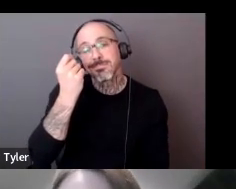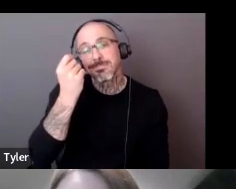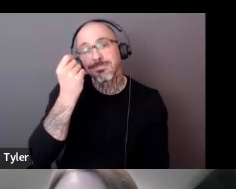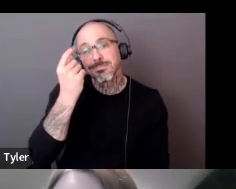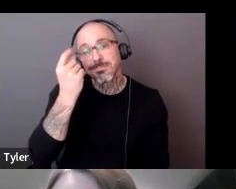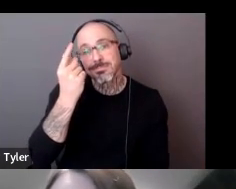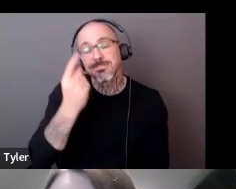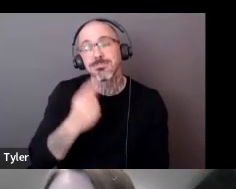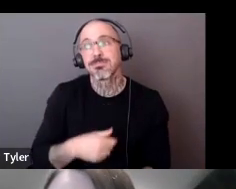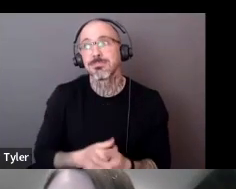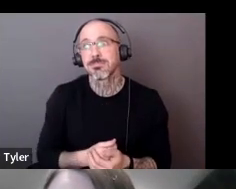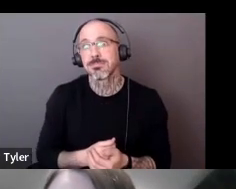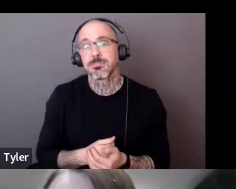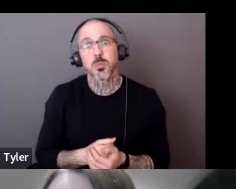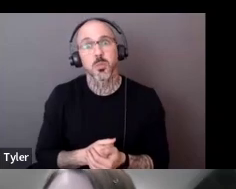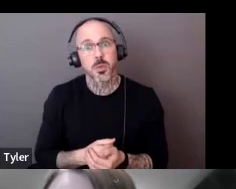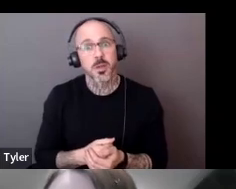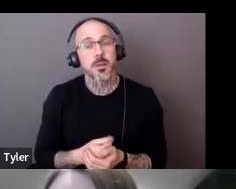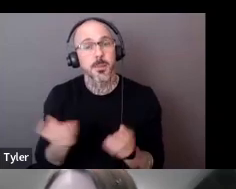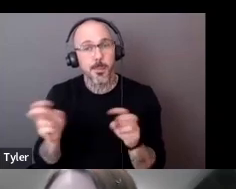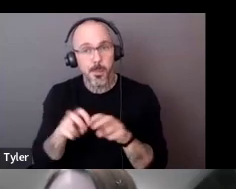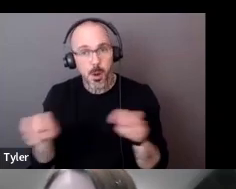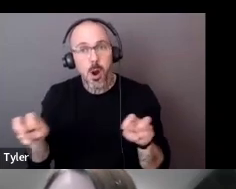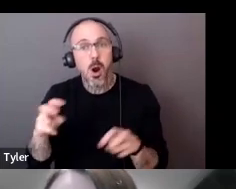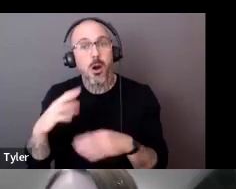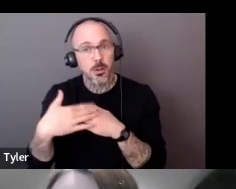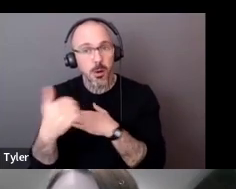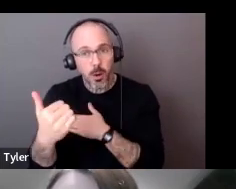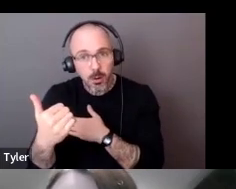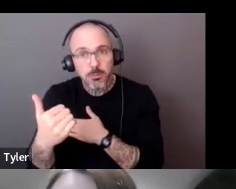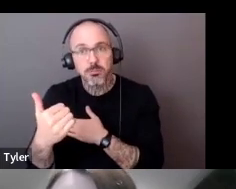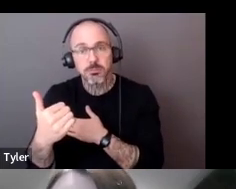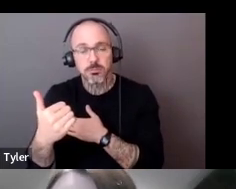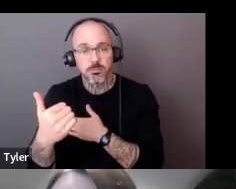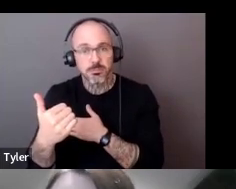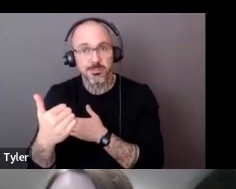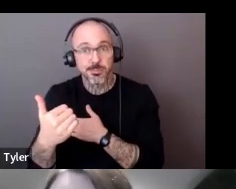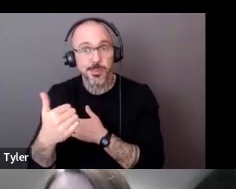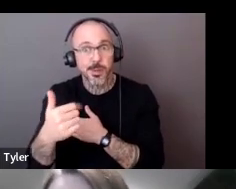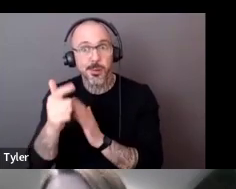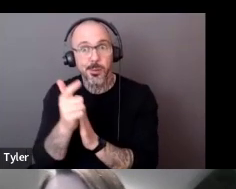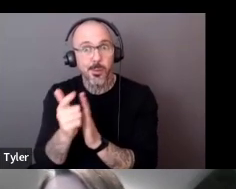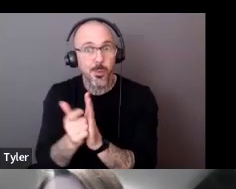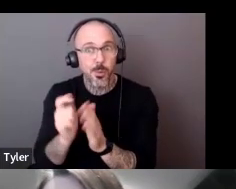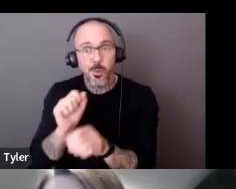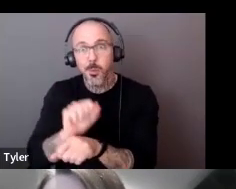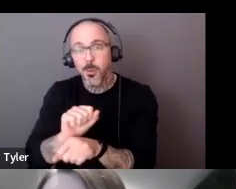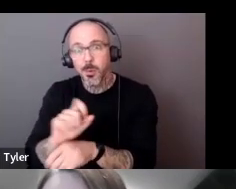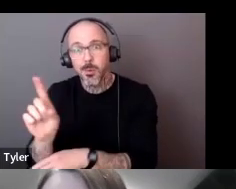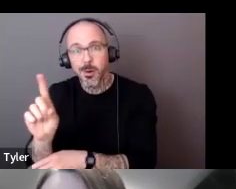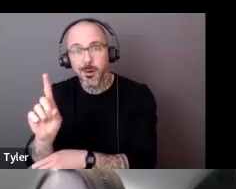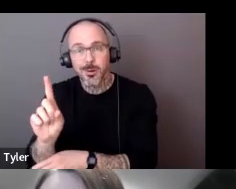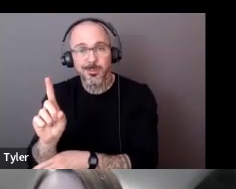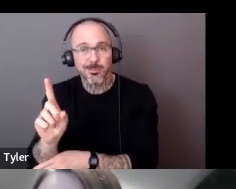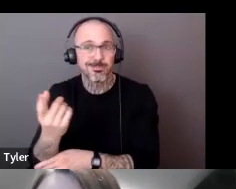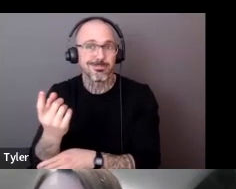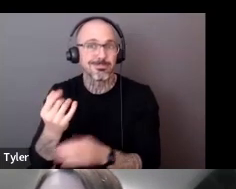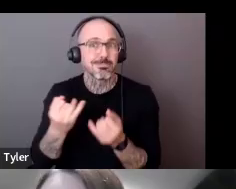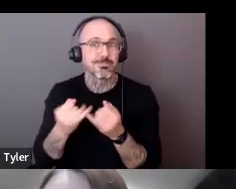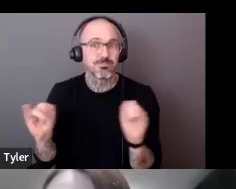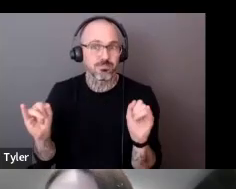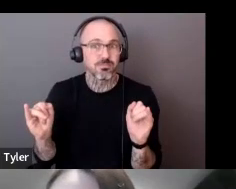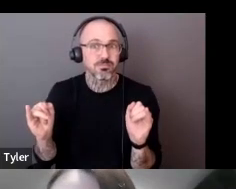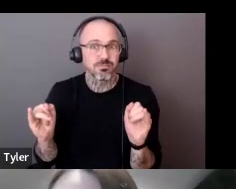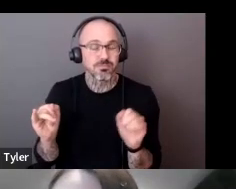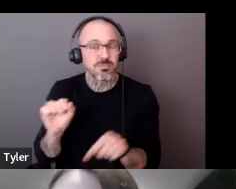years since I've been called to the bar working as a sole practitioner, because I couldn't get